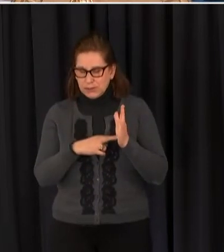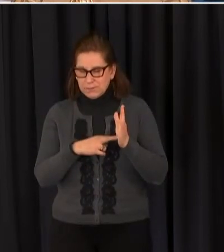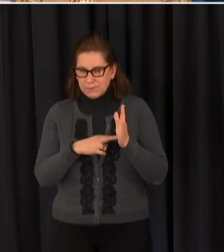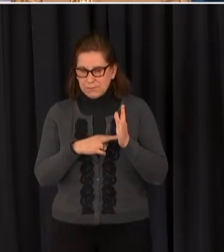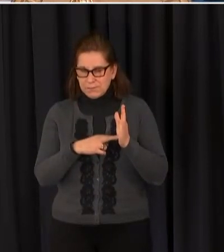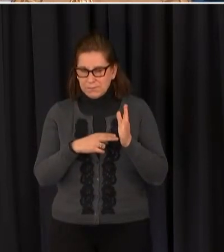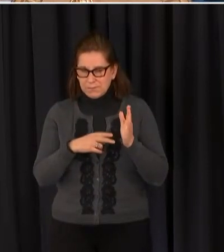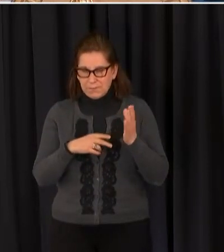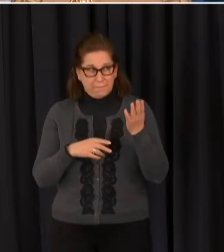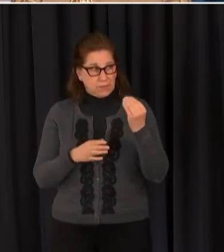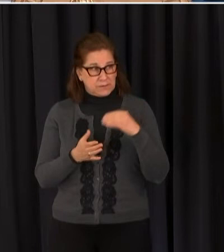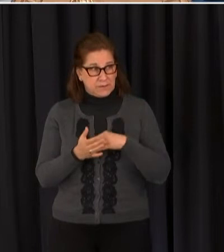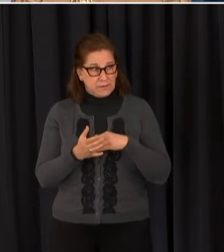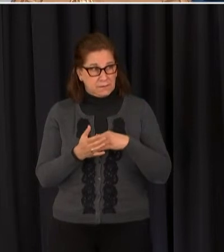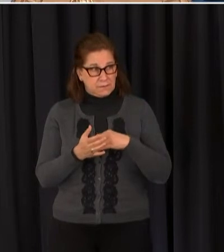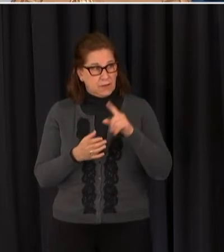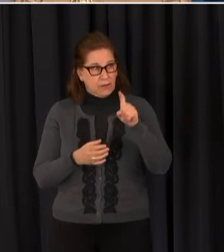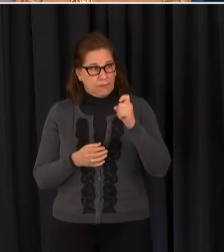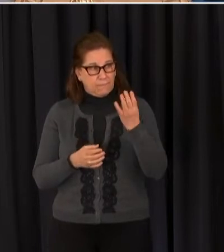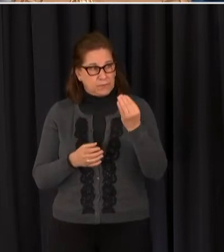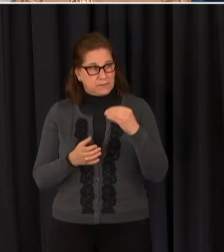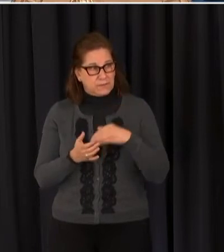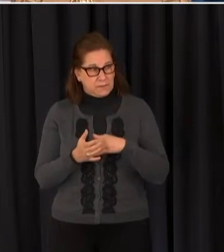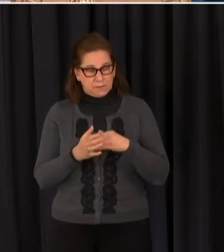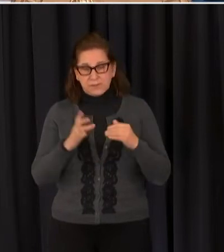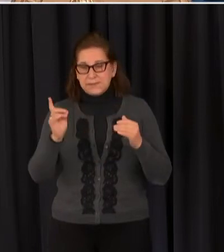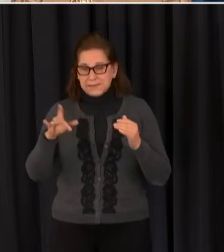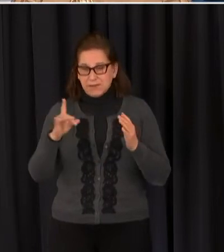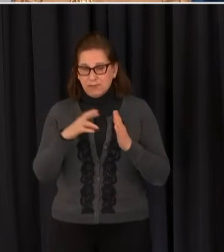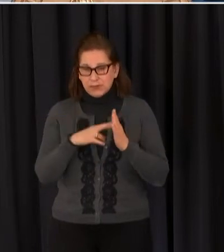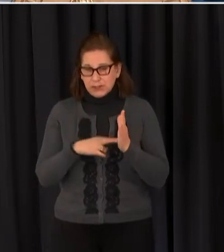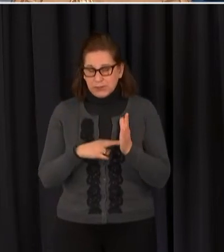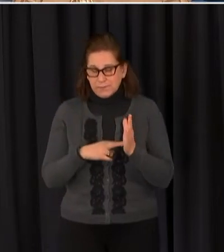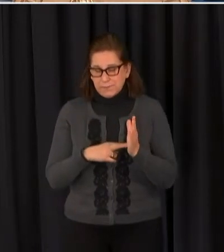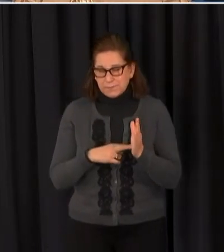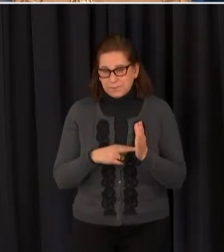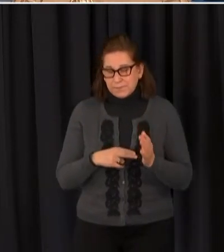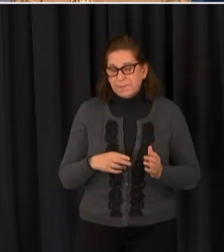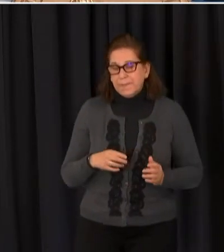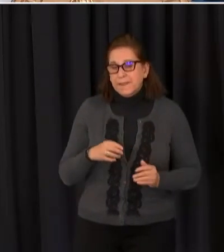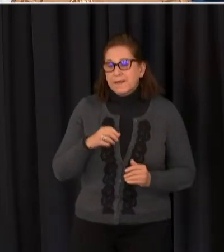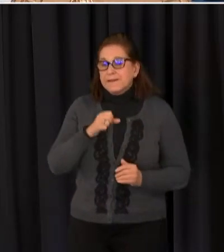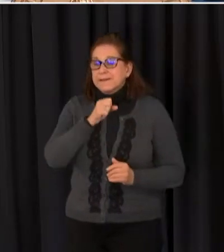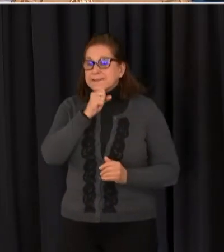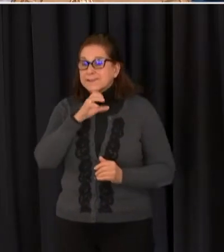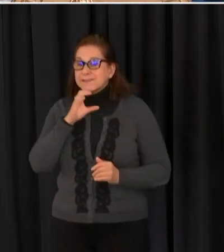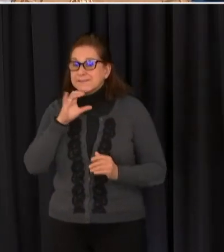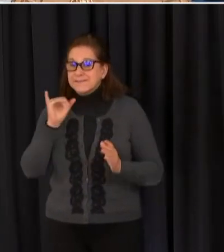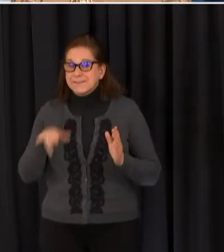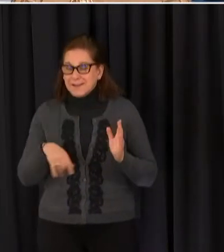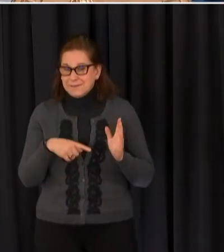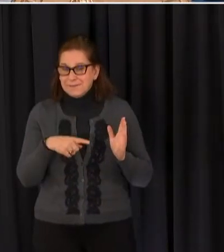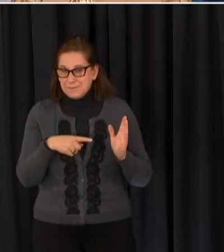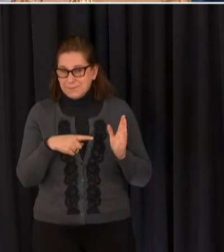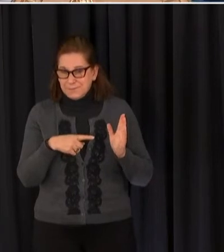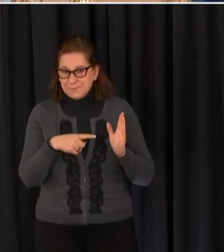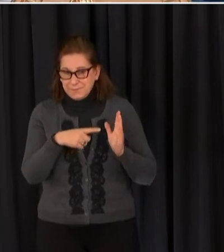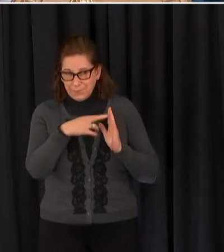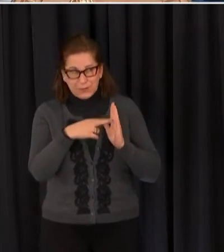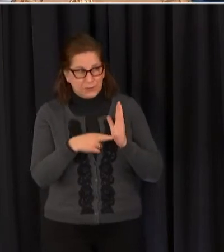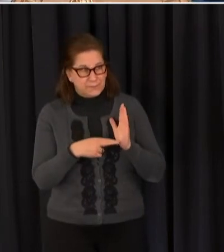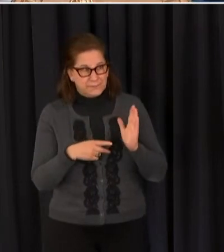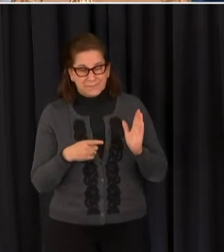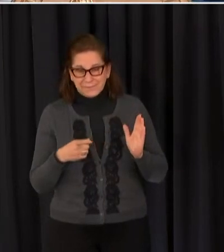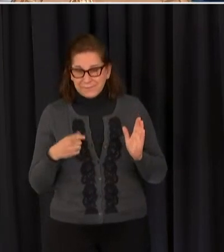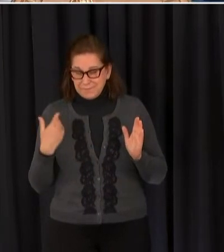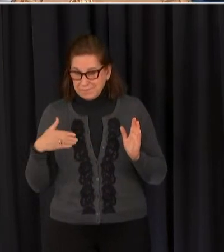not included in this number. And I think we're also showing how